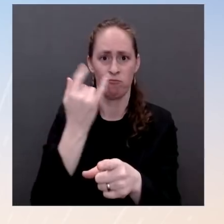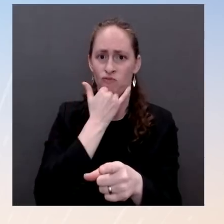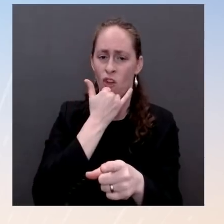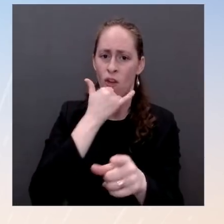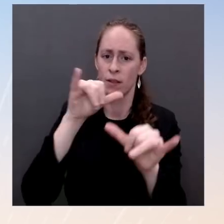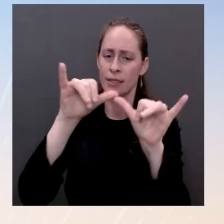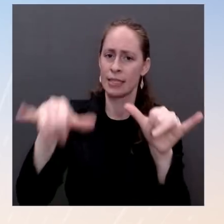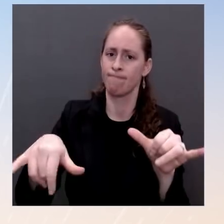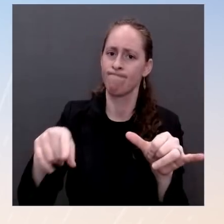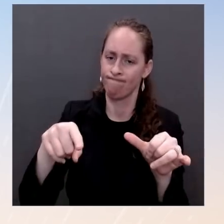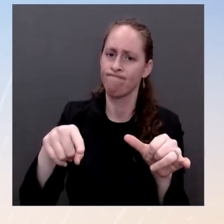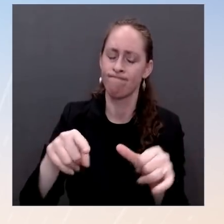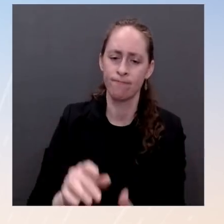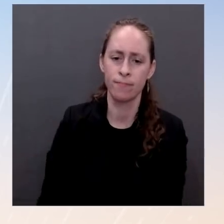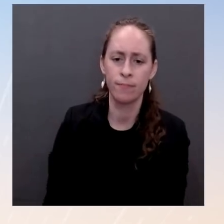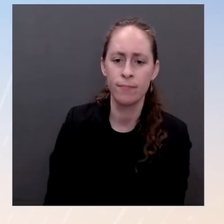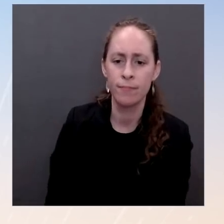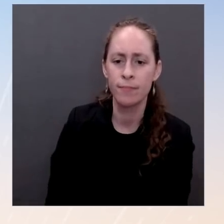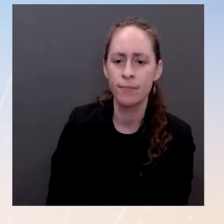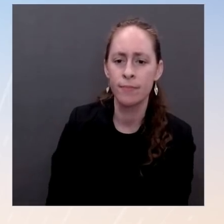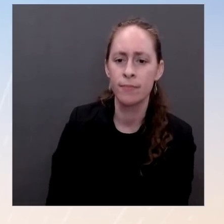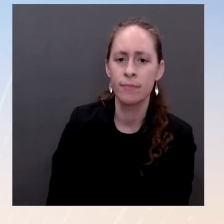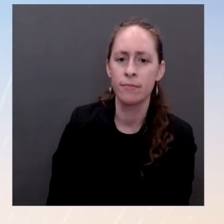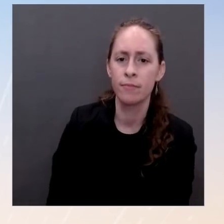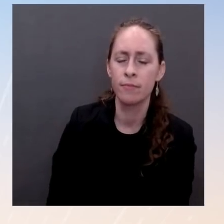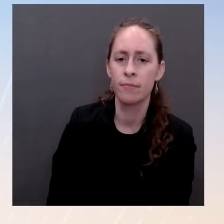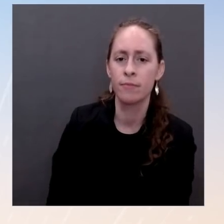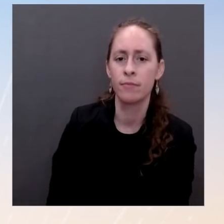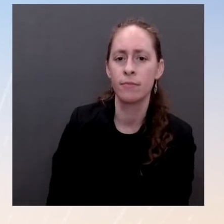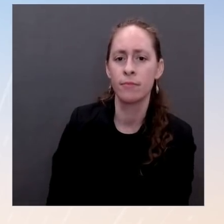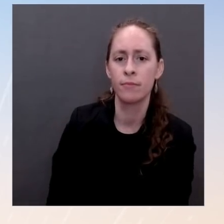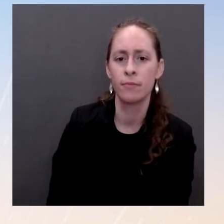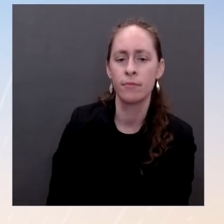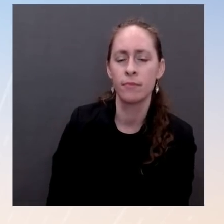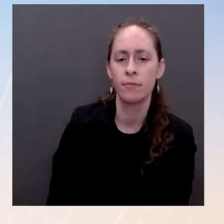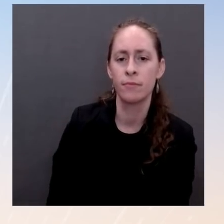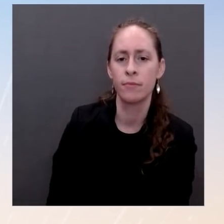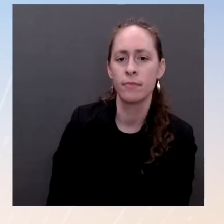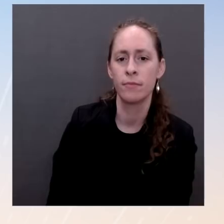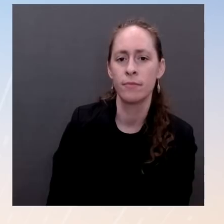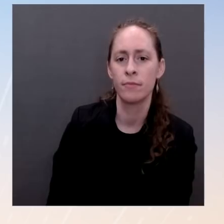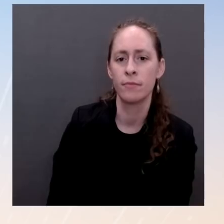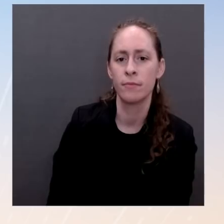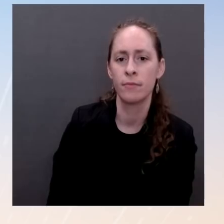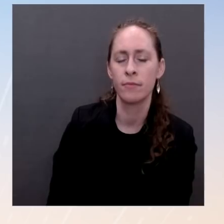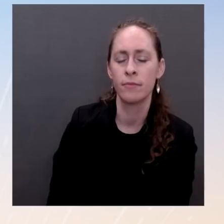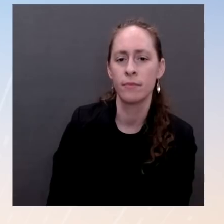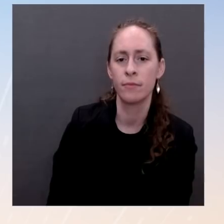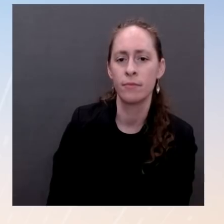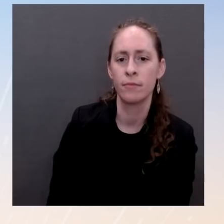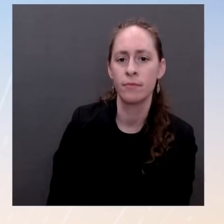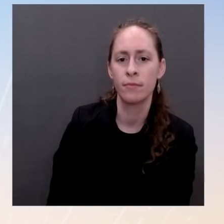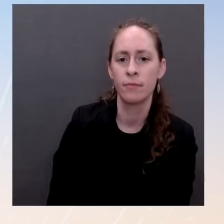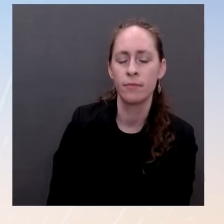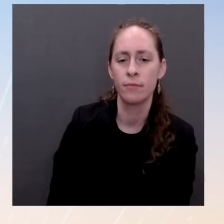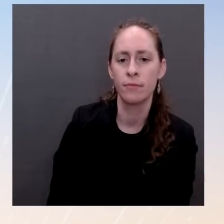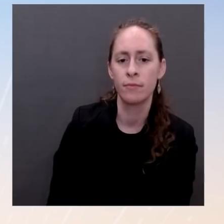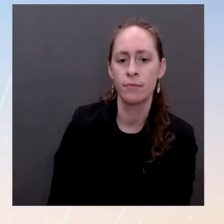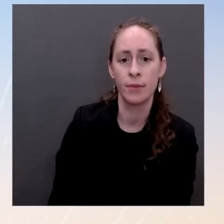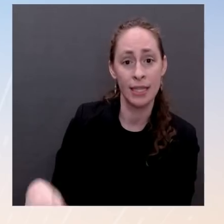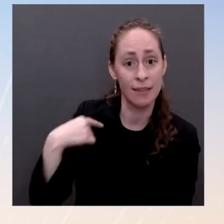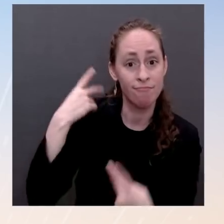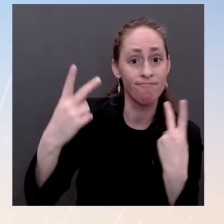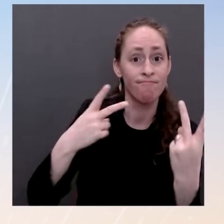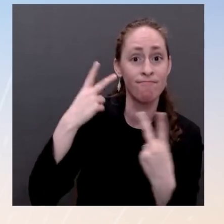Russian oil being imported into the U.S. has been increasing over the past year. In May of 2021, it was the most on record. Now, the president said he wants to use